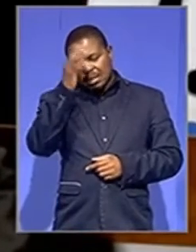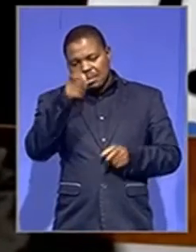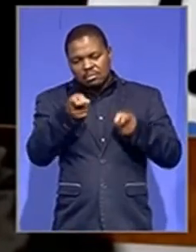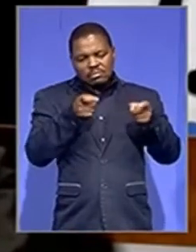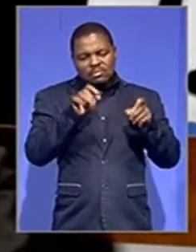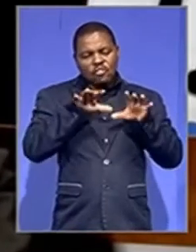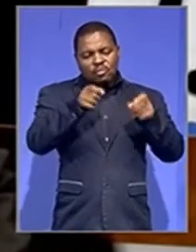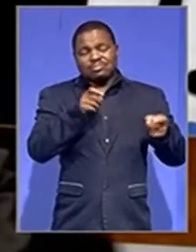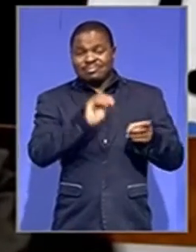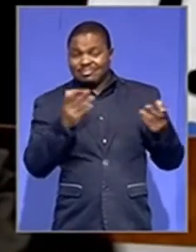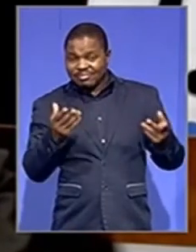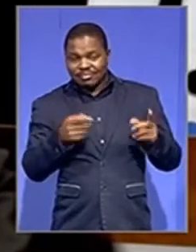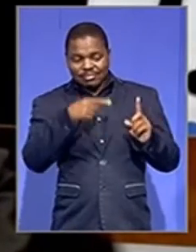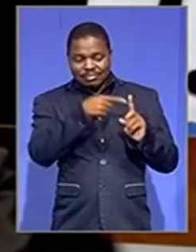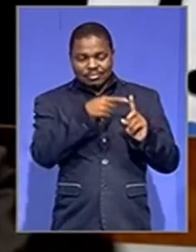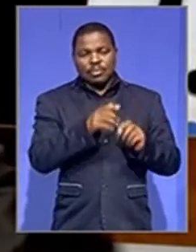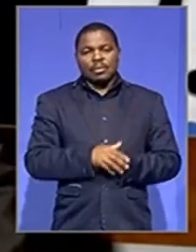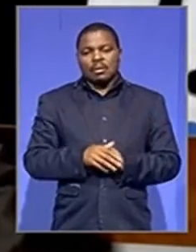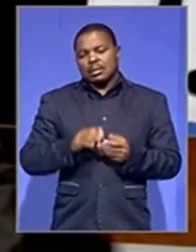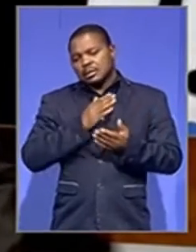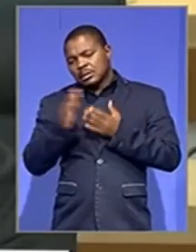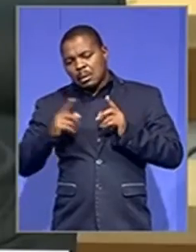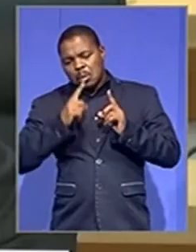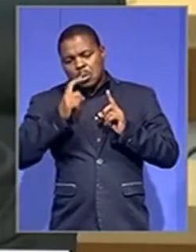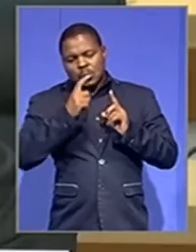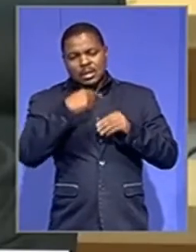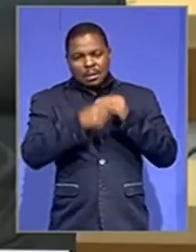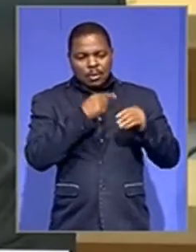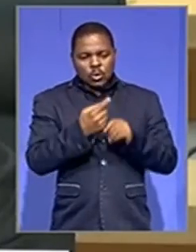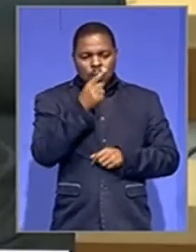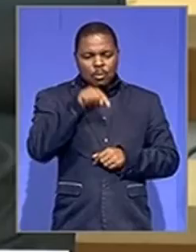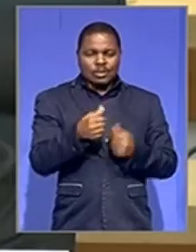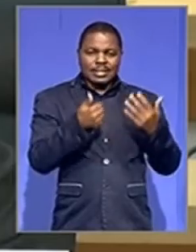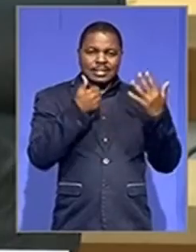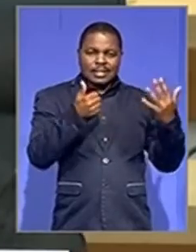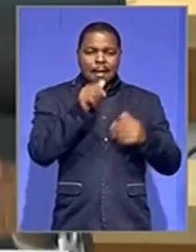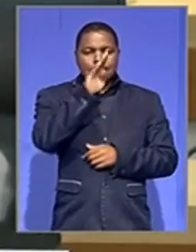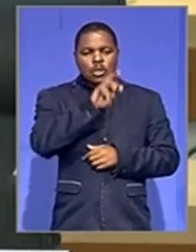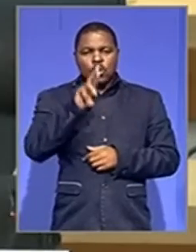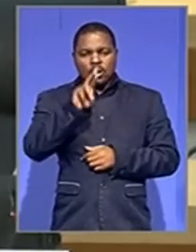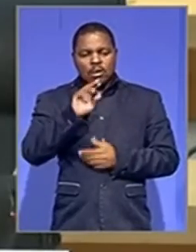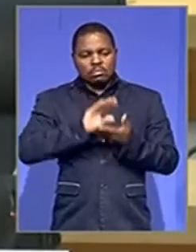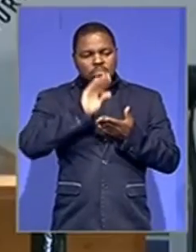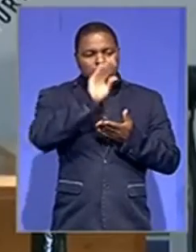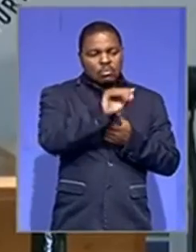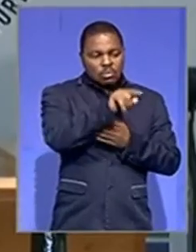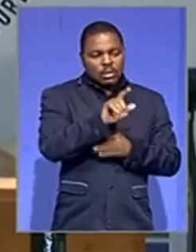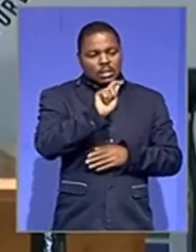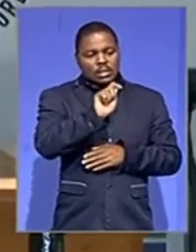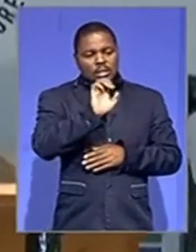nko. Molefe o ganne go araba dipotšišo tše di amanago le tefo ya 1.6 billion rand go khamphane ya